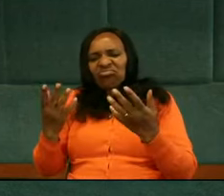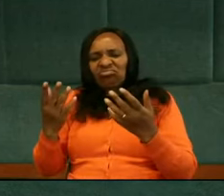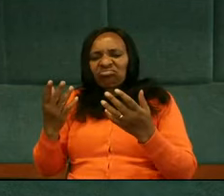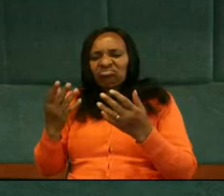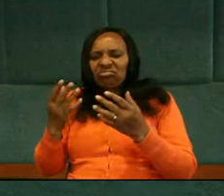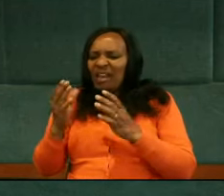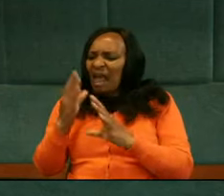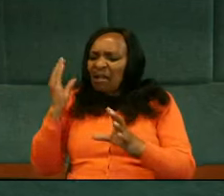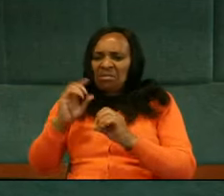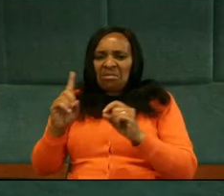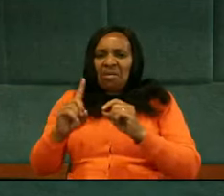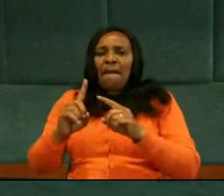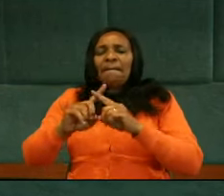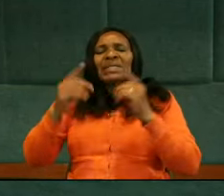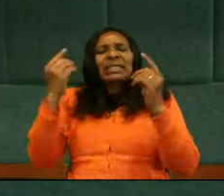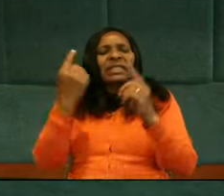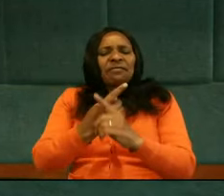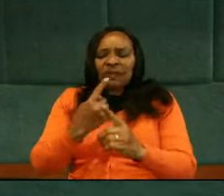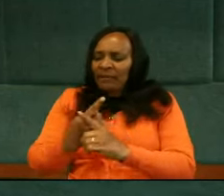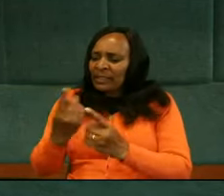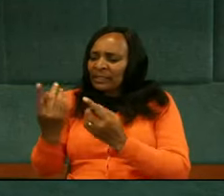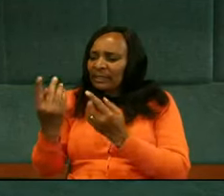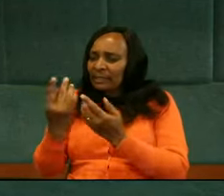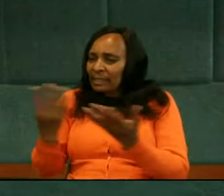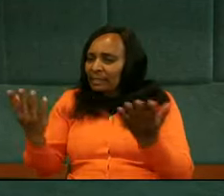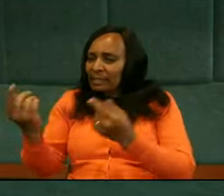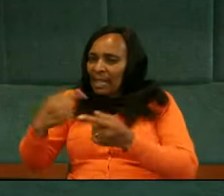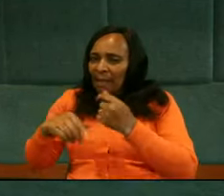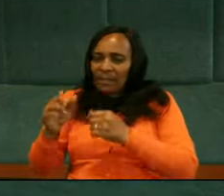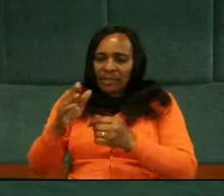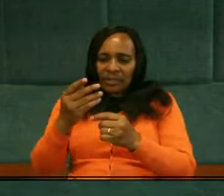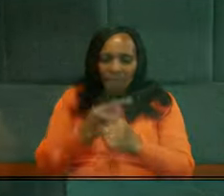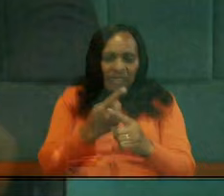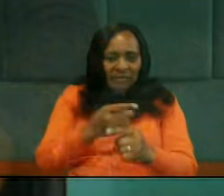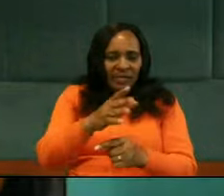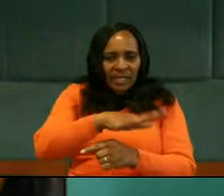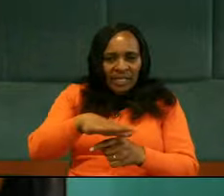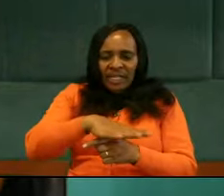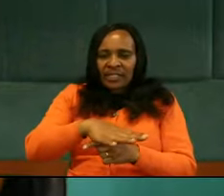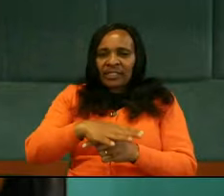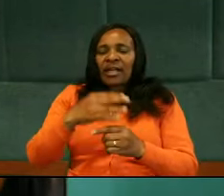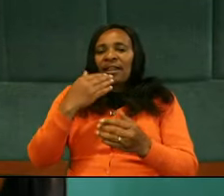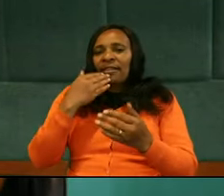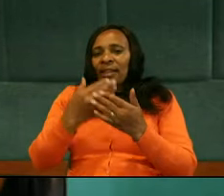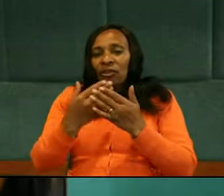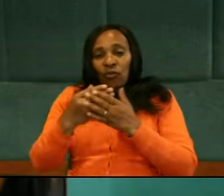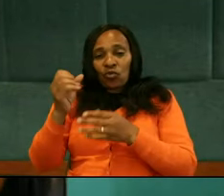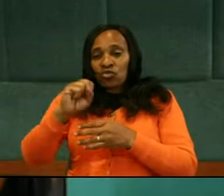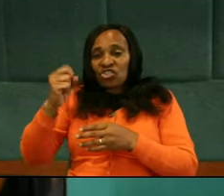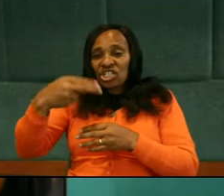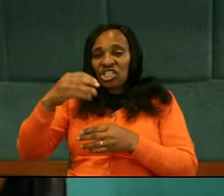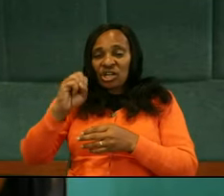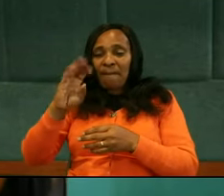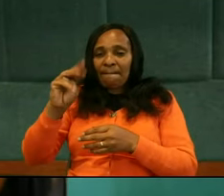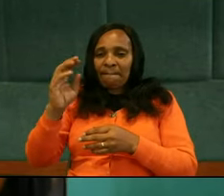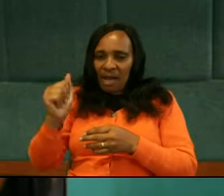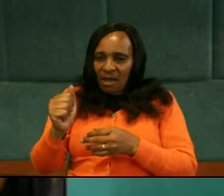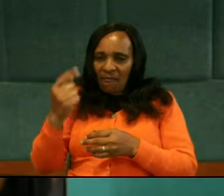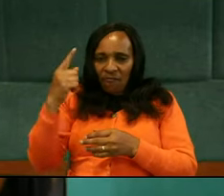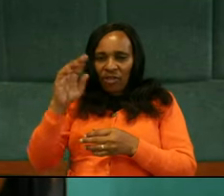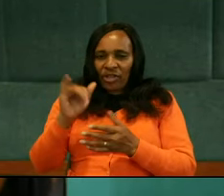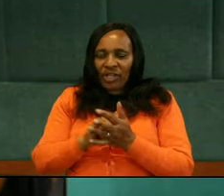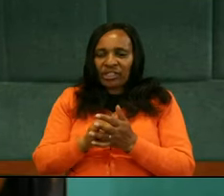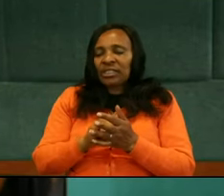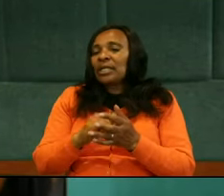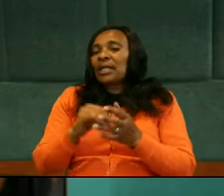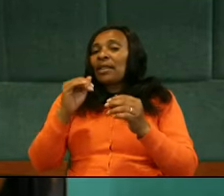But then different things come into place, but I will see more about that in the lesson. Thank you, Shema, for that. Now, let us dive into our